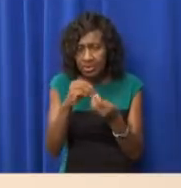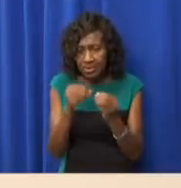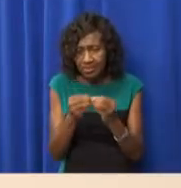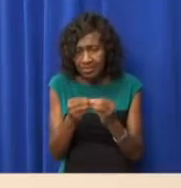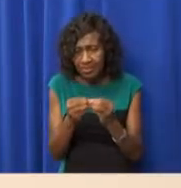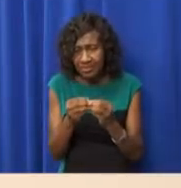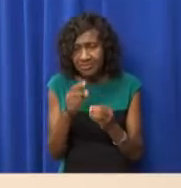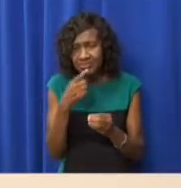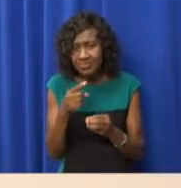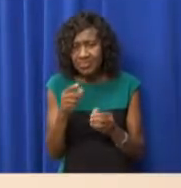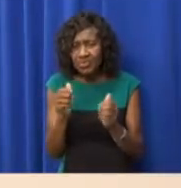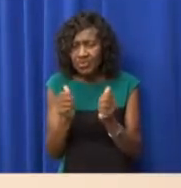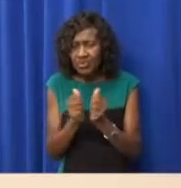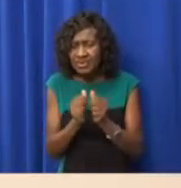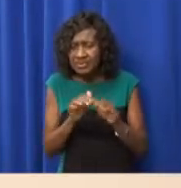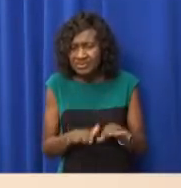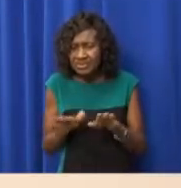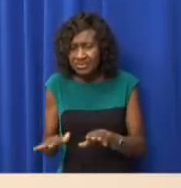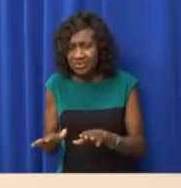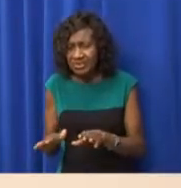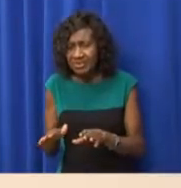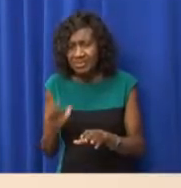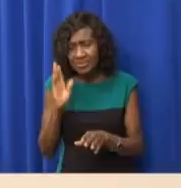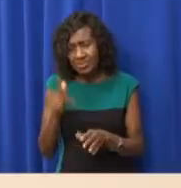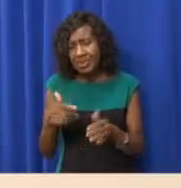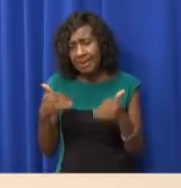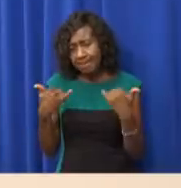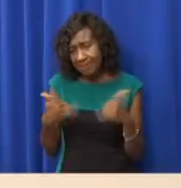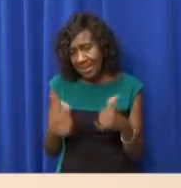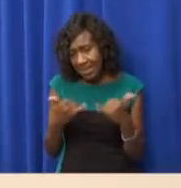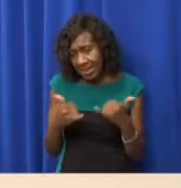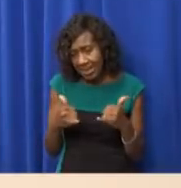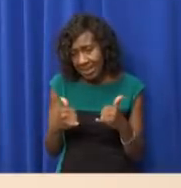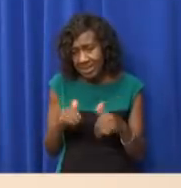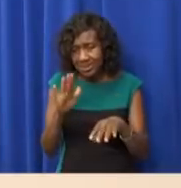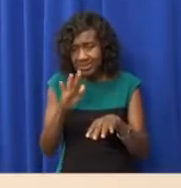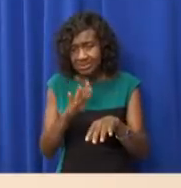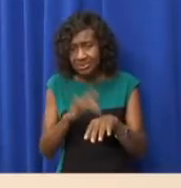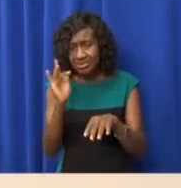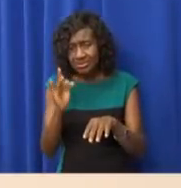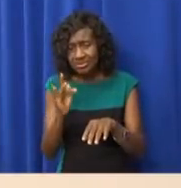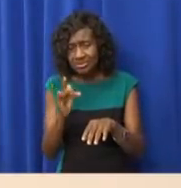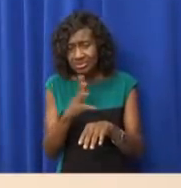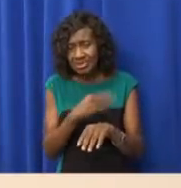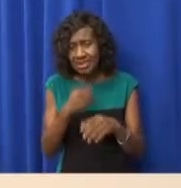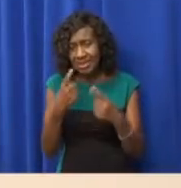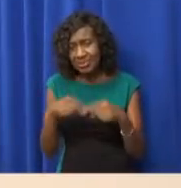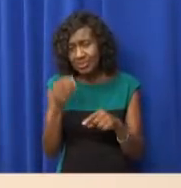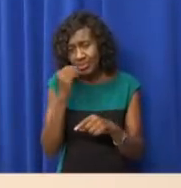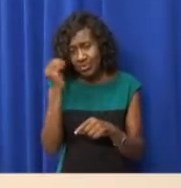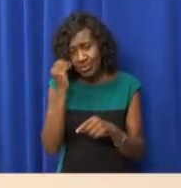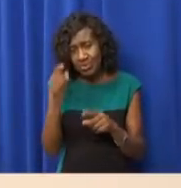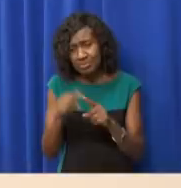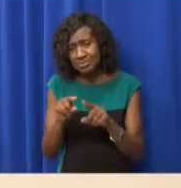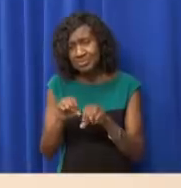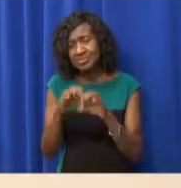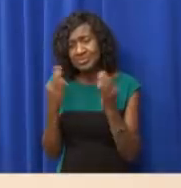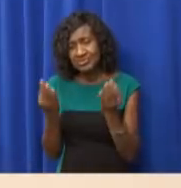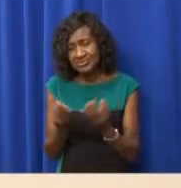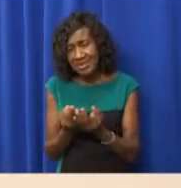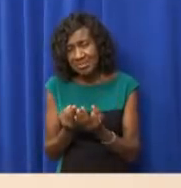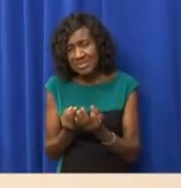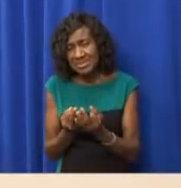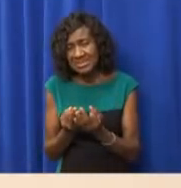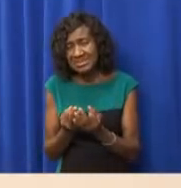kids is that kids are going to play, they're going to touch, then they're going to go home to their families.